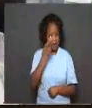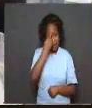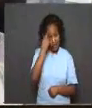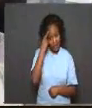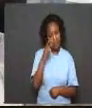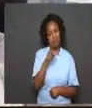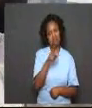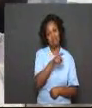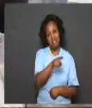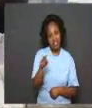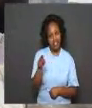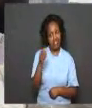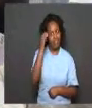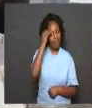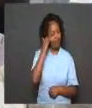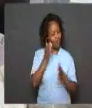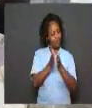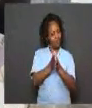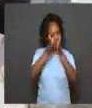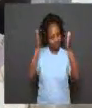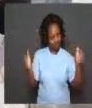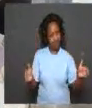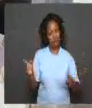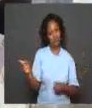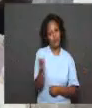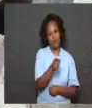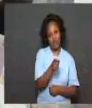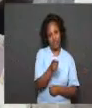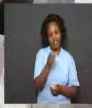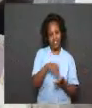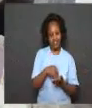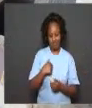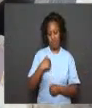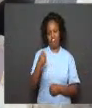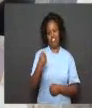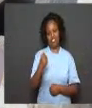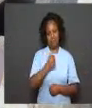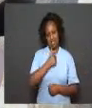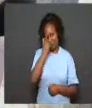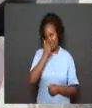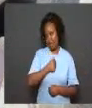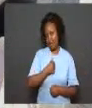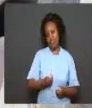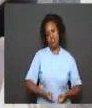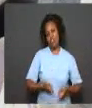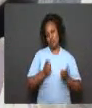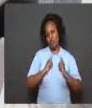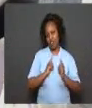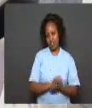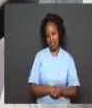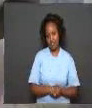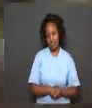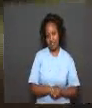you can broaden your mind and become more confident about your own perspective.